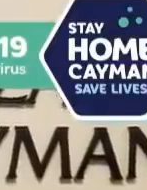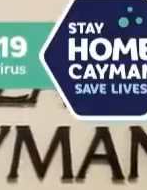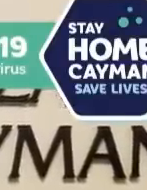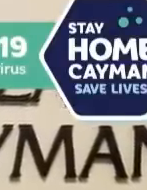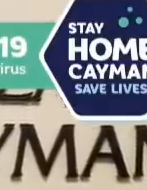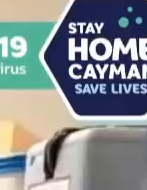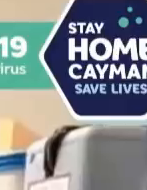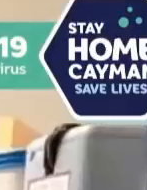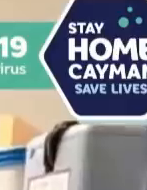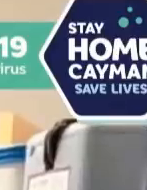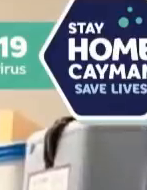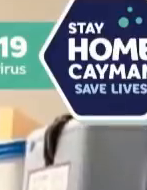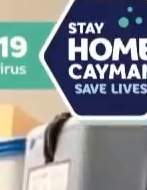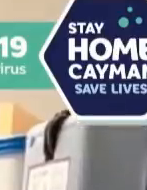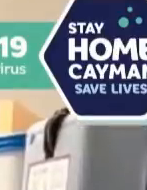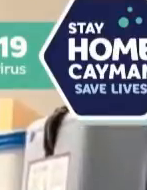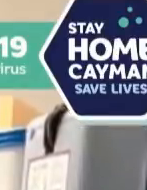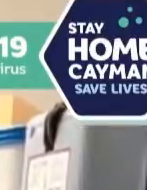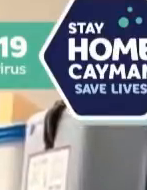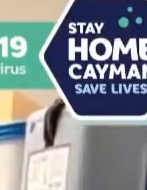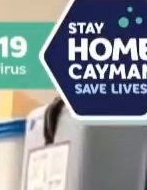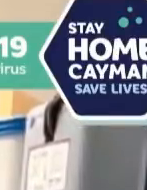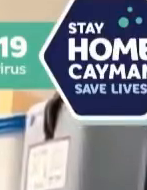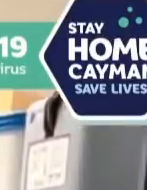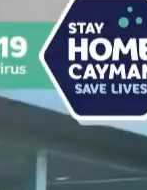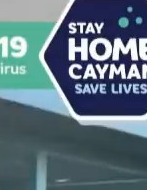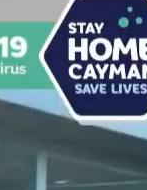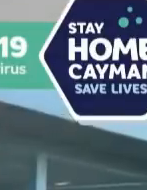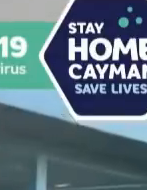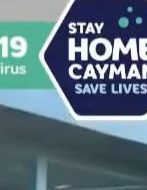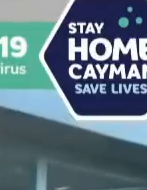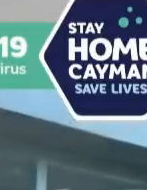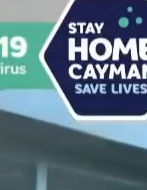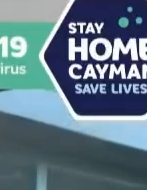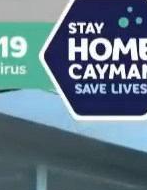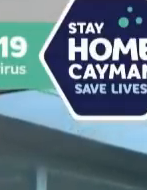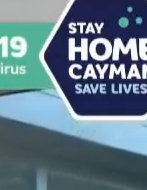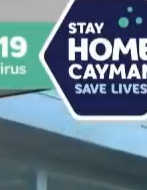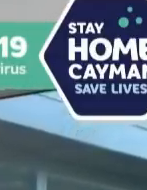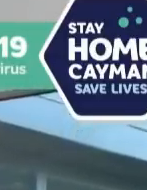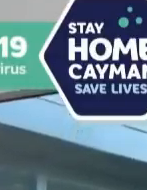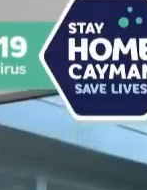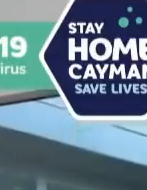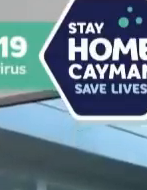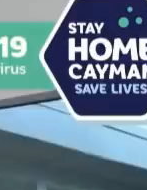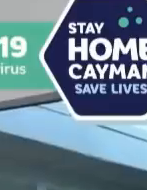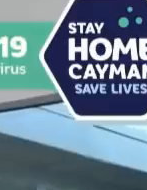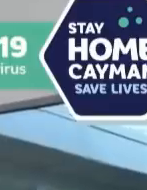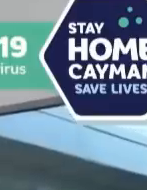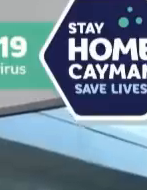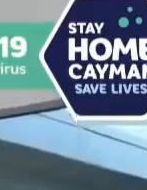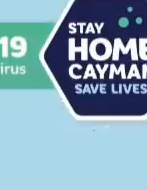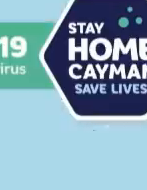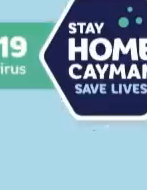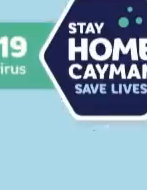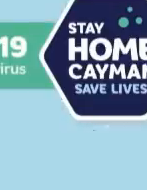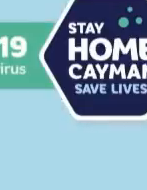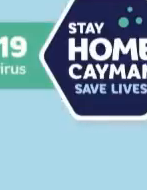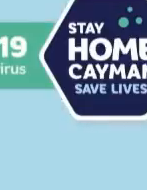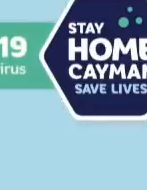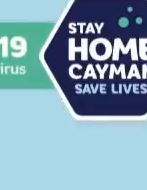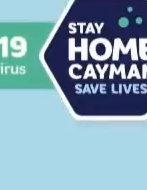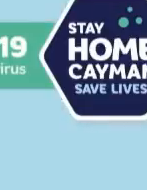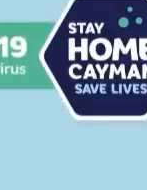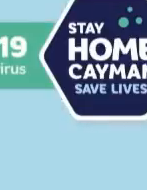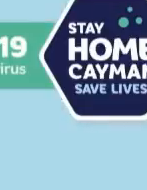Operations Center, healthcare workers, the DEH, grocery and pharmacy attendants, and so many more. Along with the